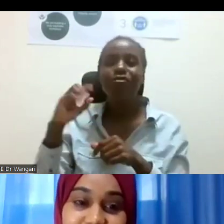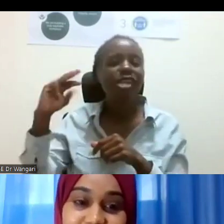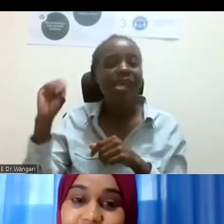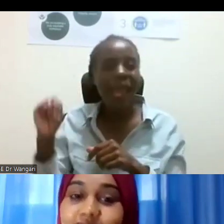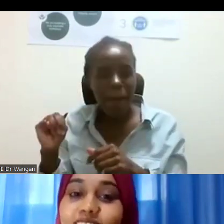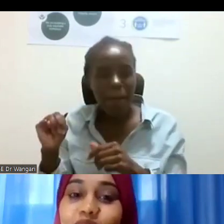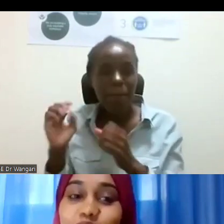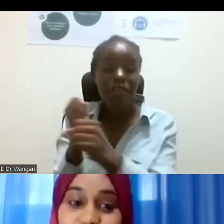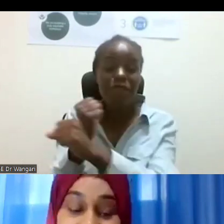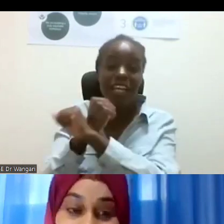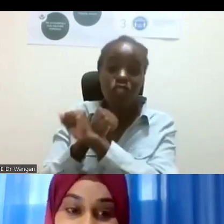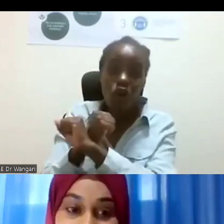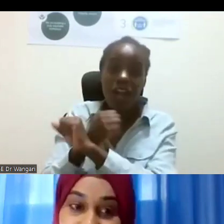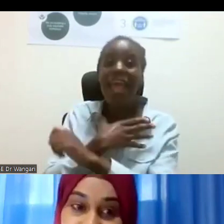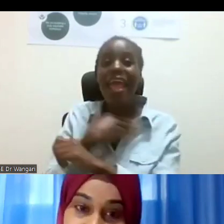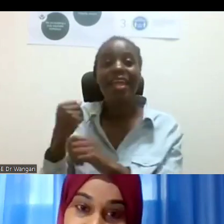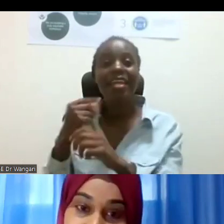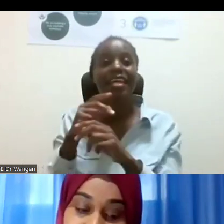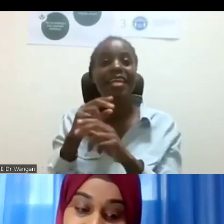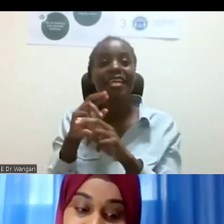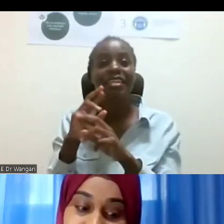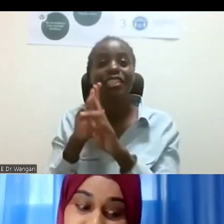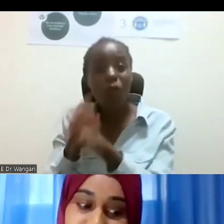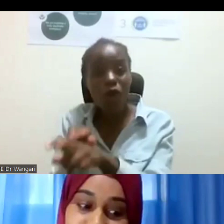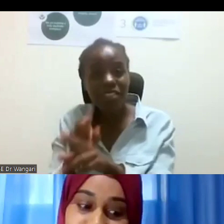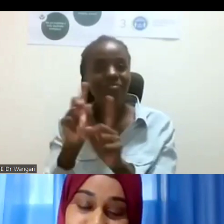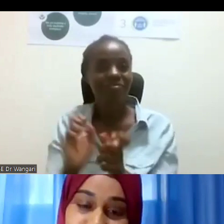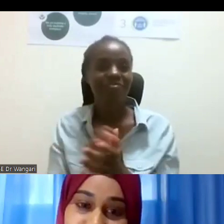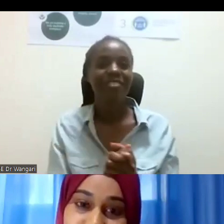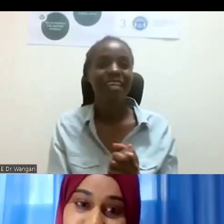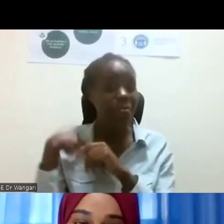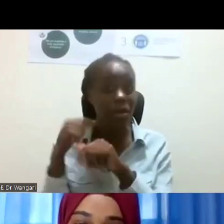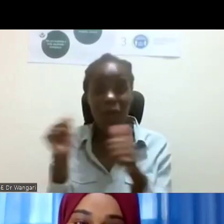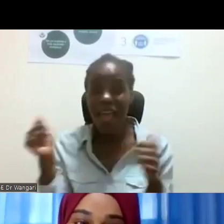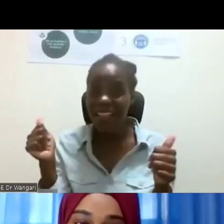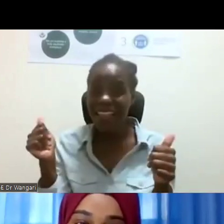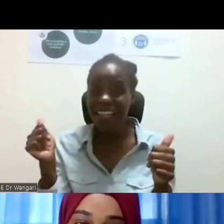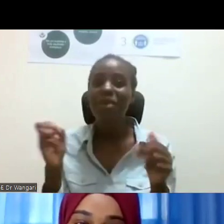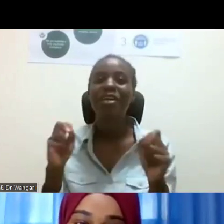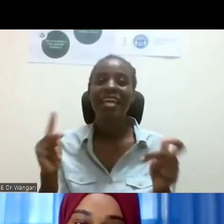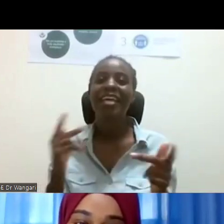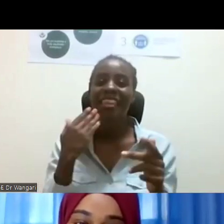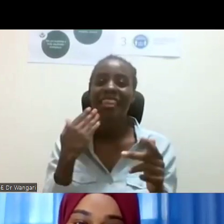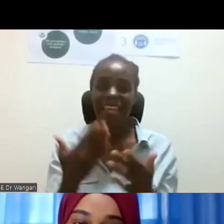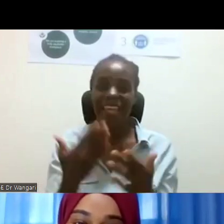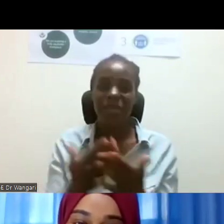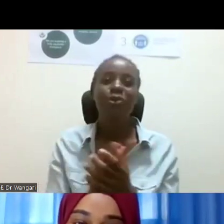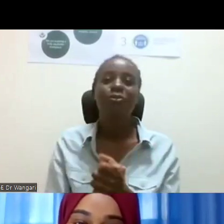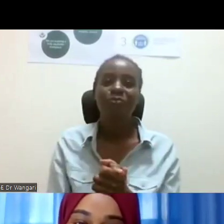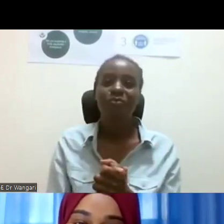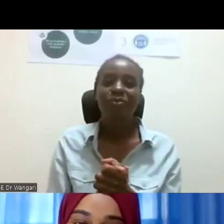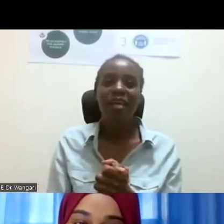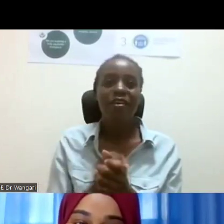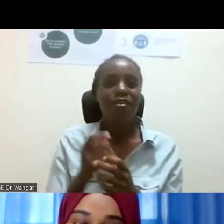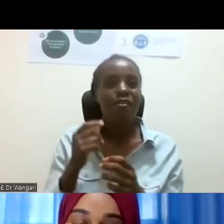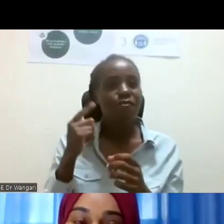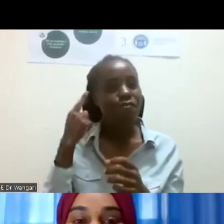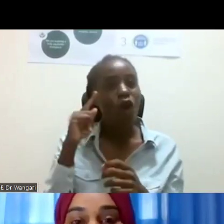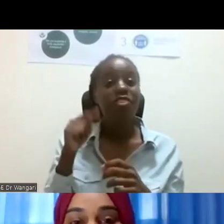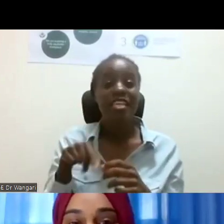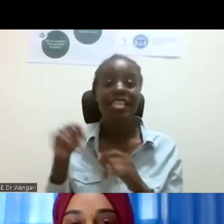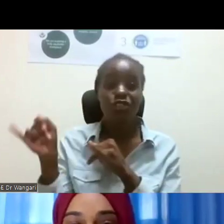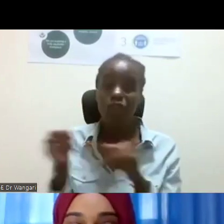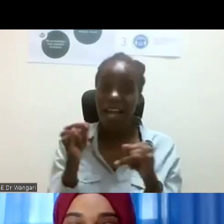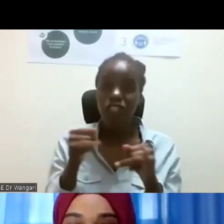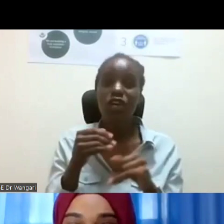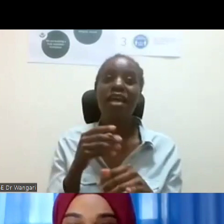and response? Hi, good evening, everybody. Yes, thank you so much for the introduction, Madam Jacinta.